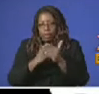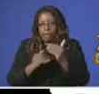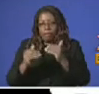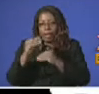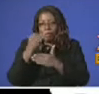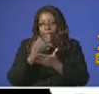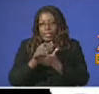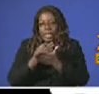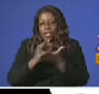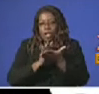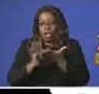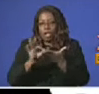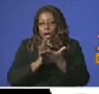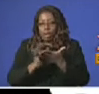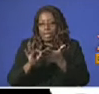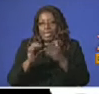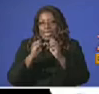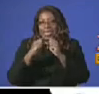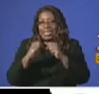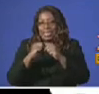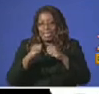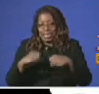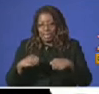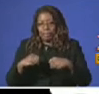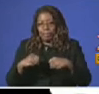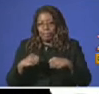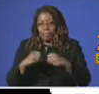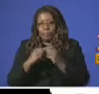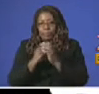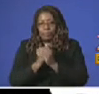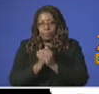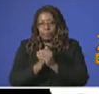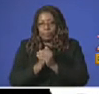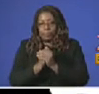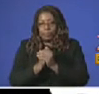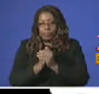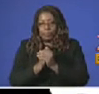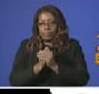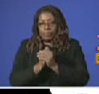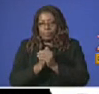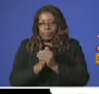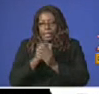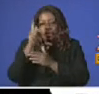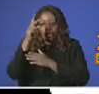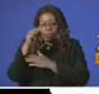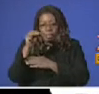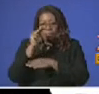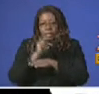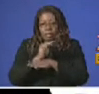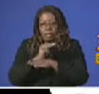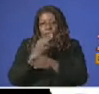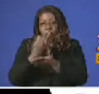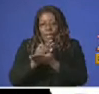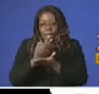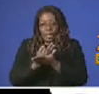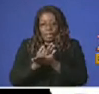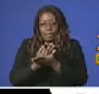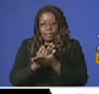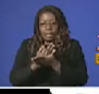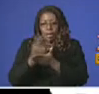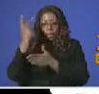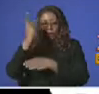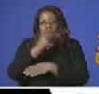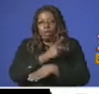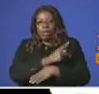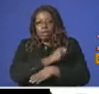financial accounting system for public sector finances in the process of being implemented. Deputy Prime Minister and Minister of Finance, the Honorable K.P. de